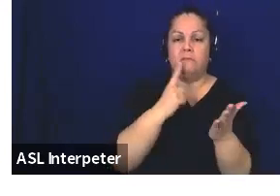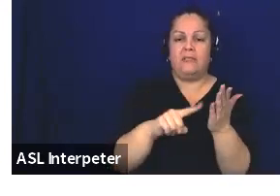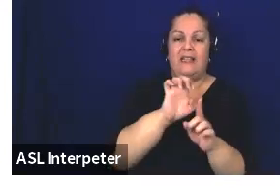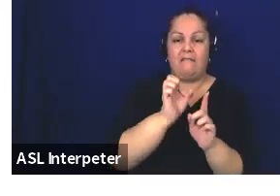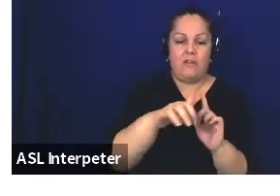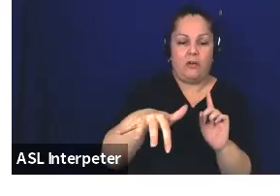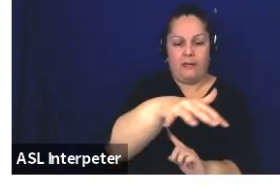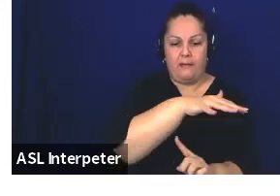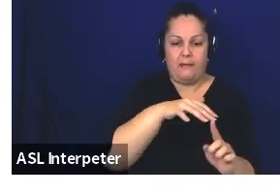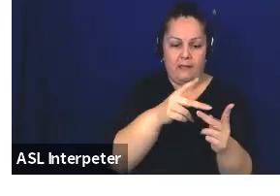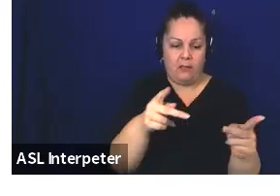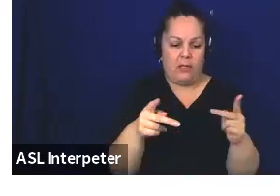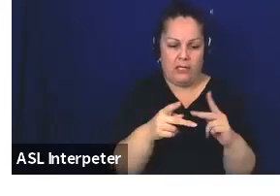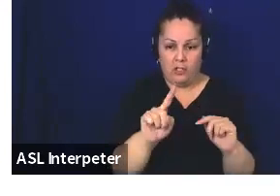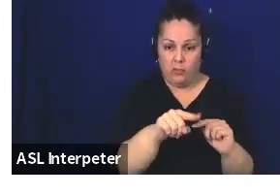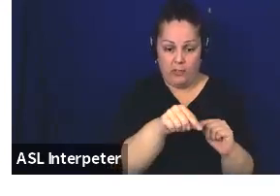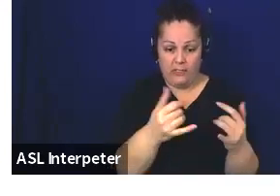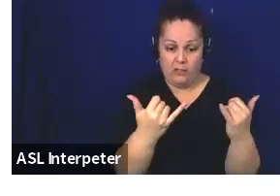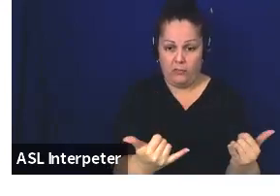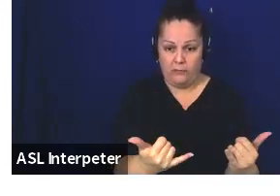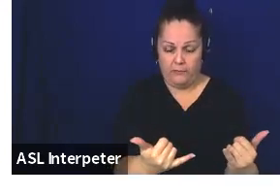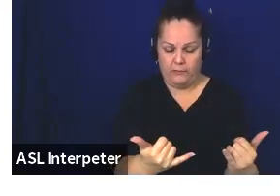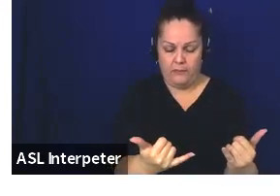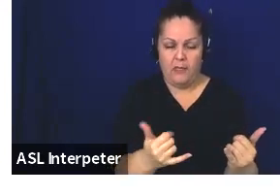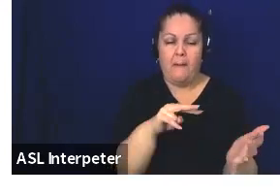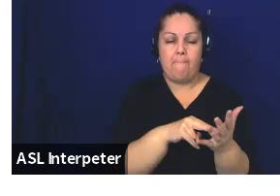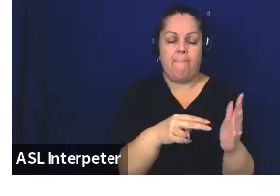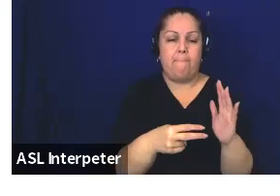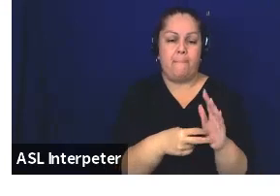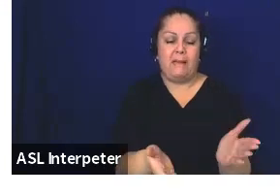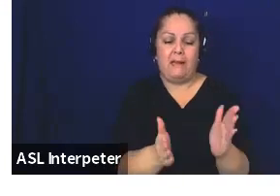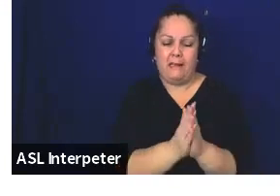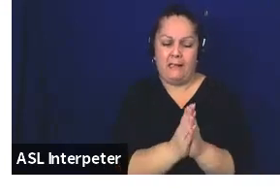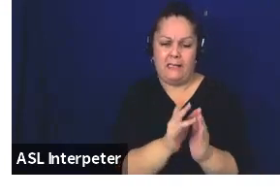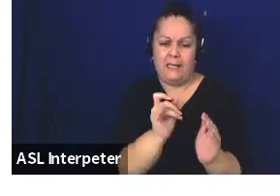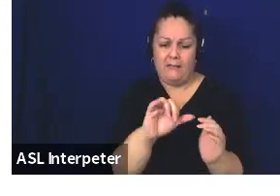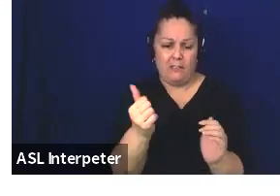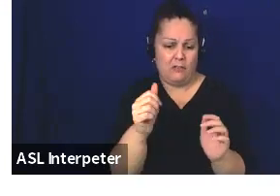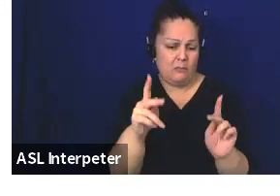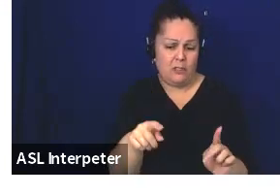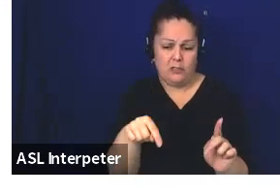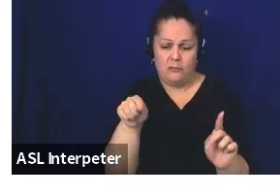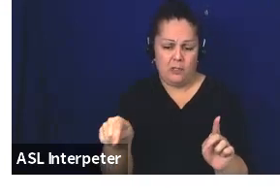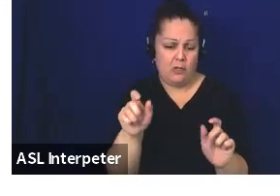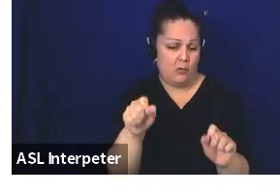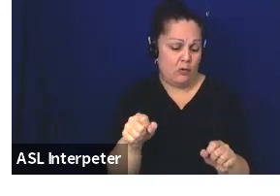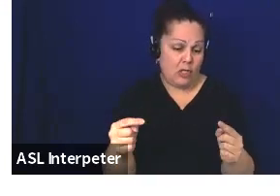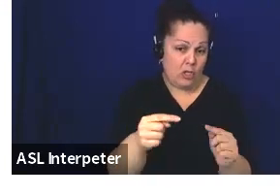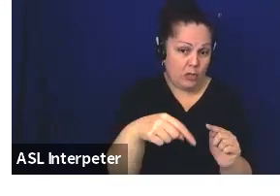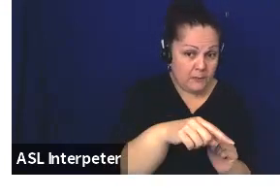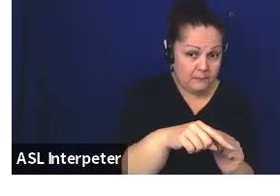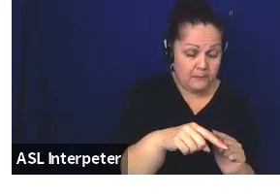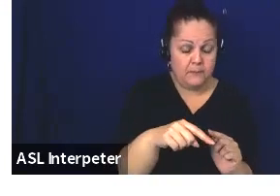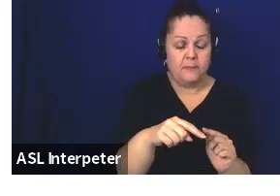environment which the individual is currently in. This means asking if there's anyone around who could potentially harm